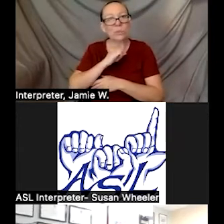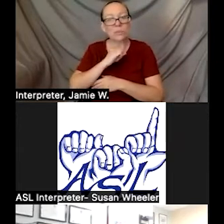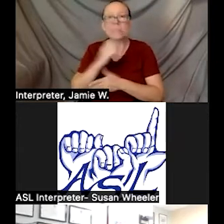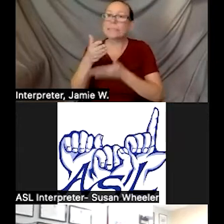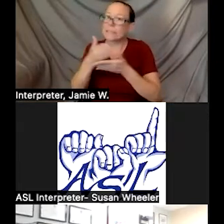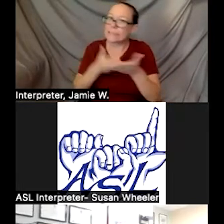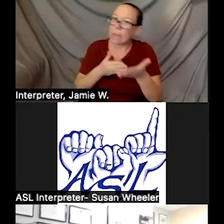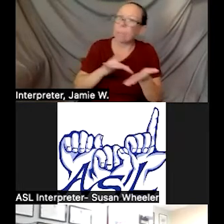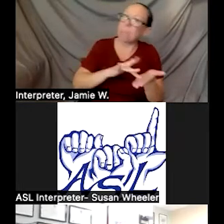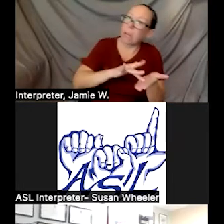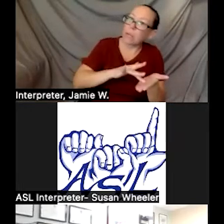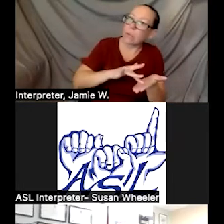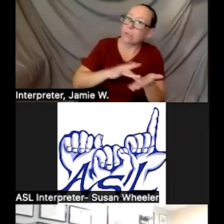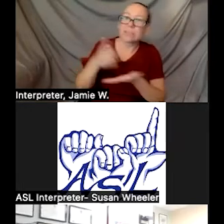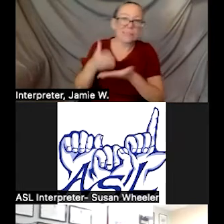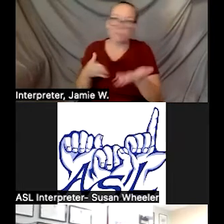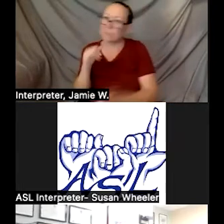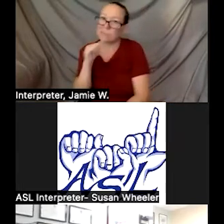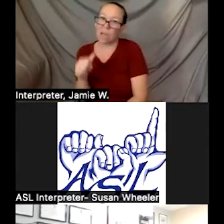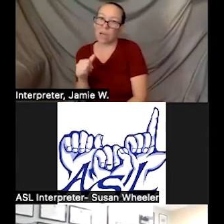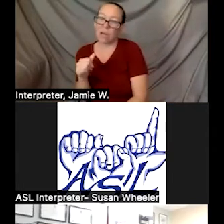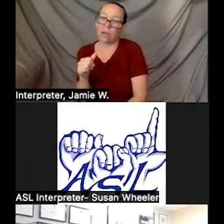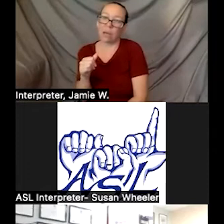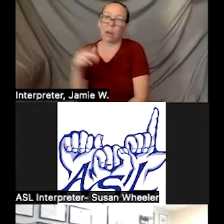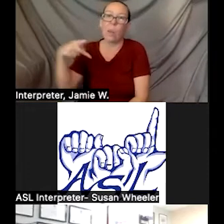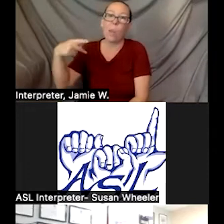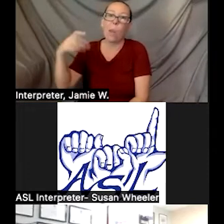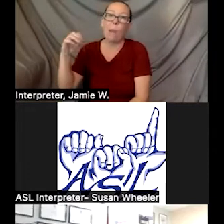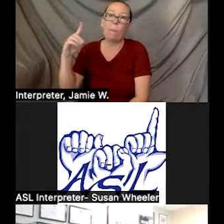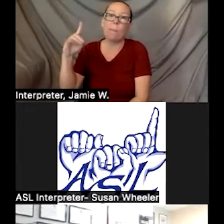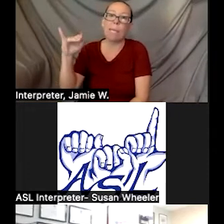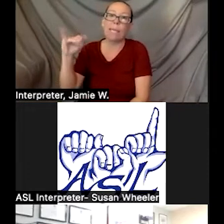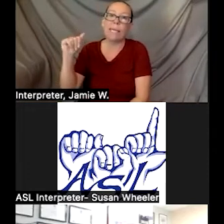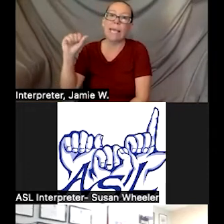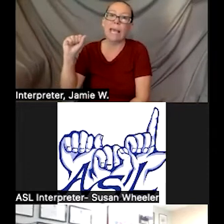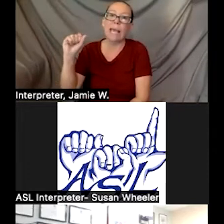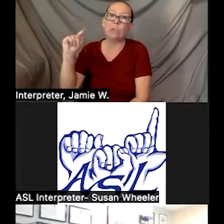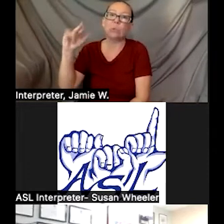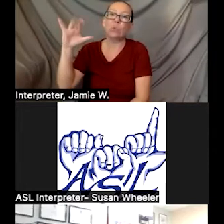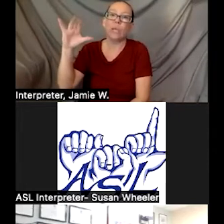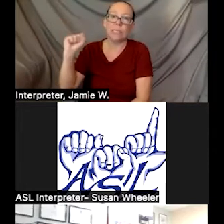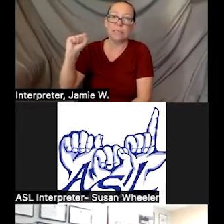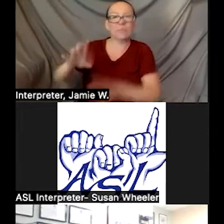is non-medical. Pediatrics, roughly 24% of the population is under the age of